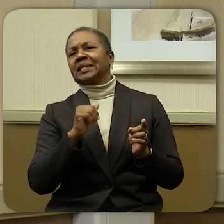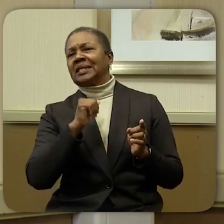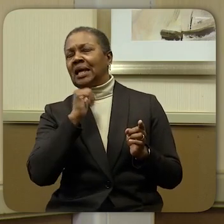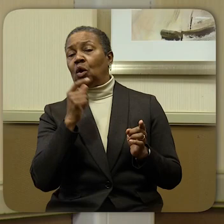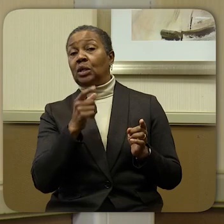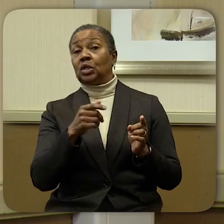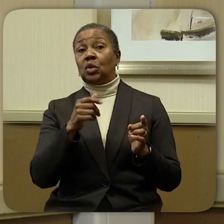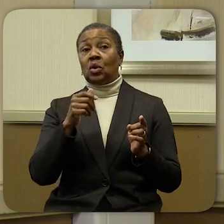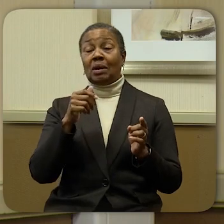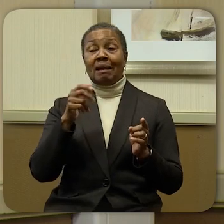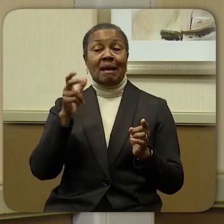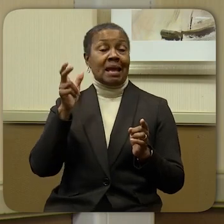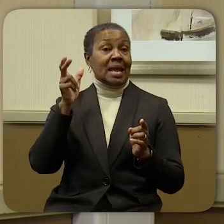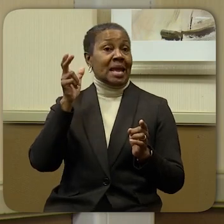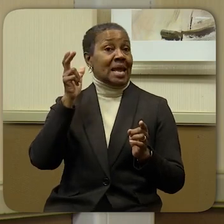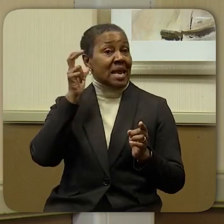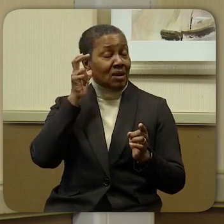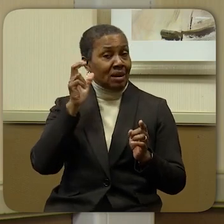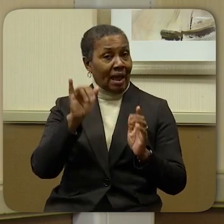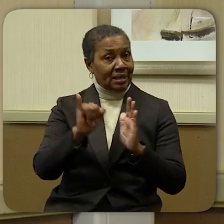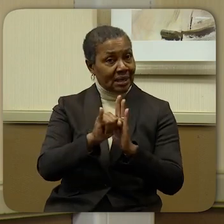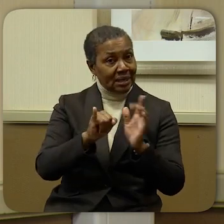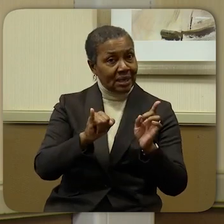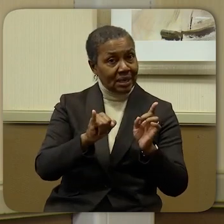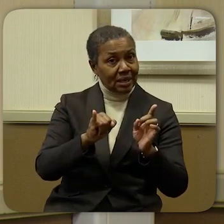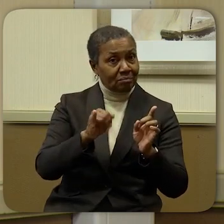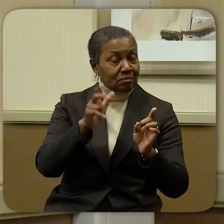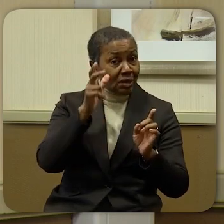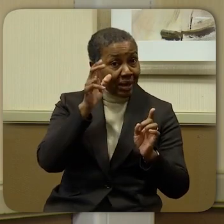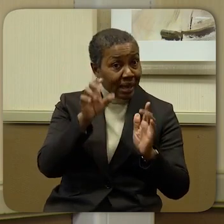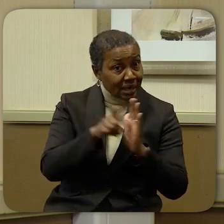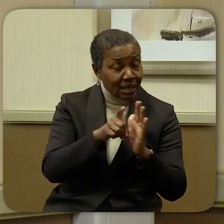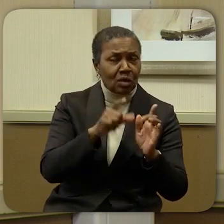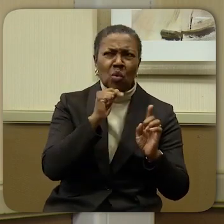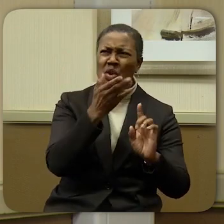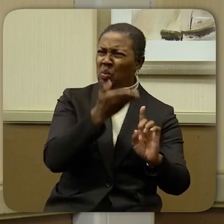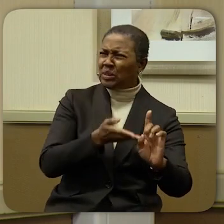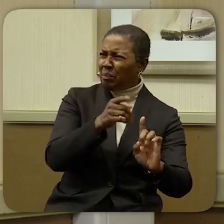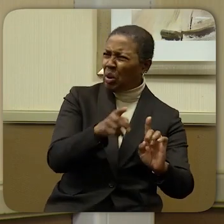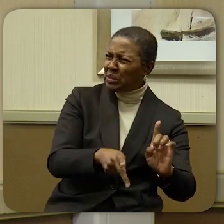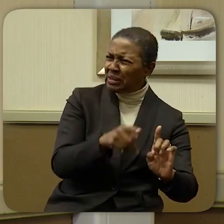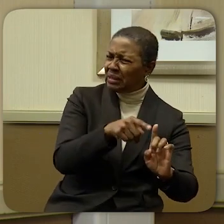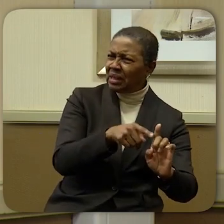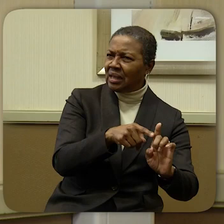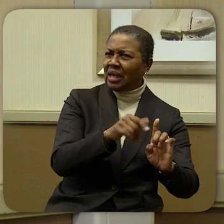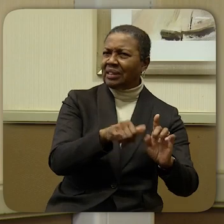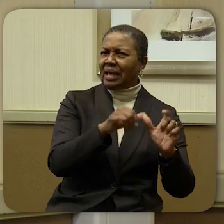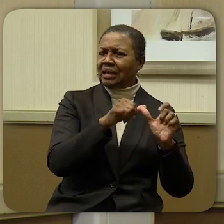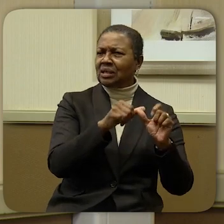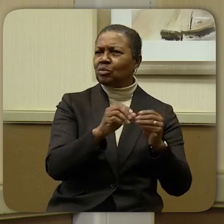your hearing identity, but who are you as a person, and explaining that there's a continuum for more than just hearing